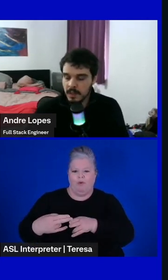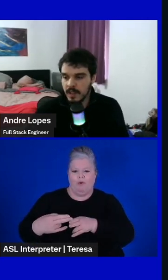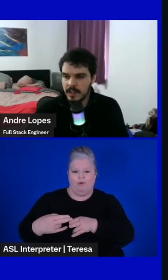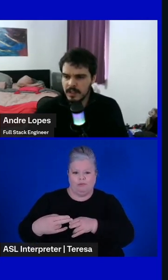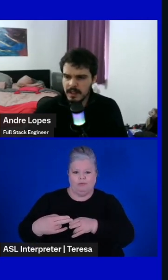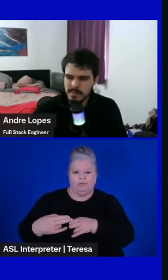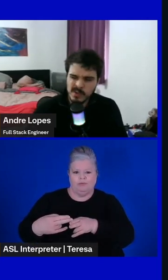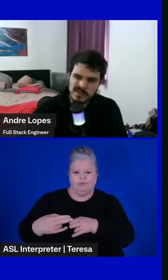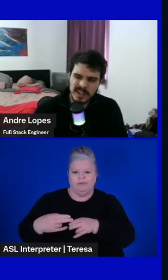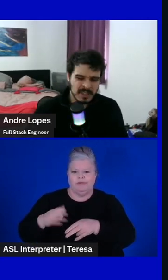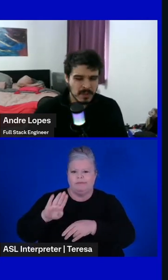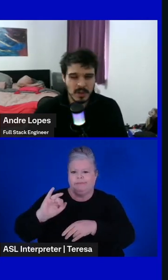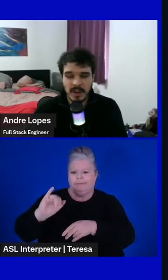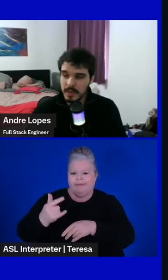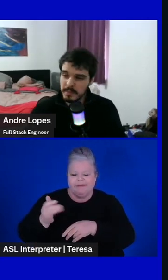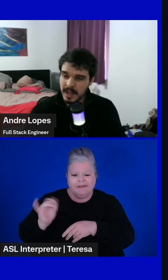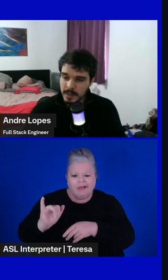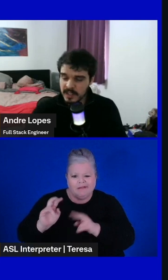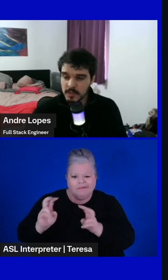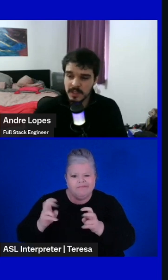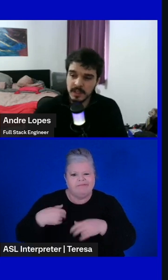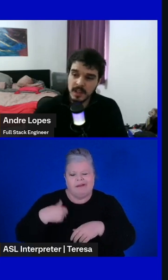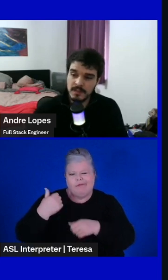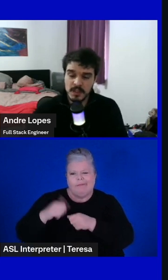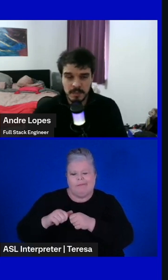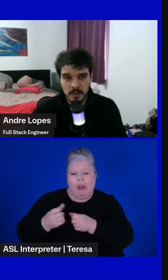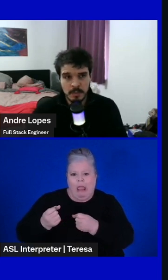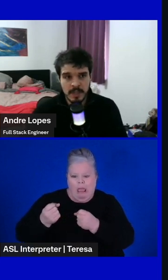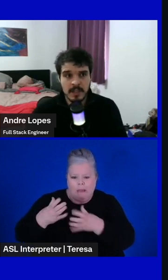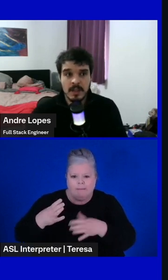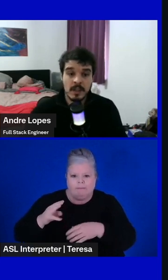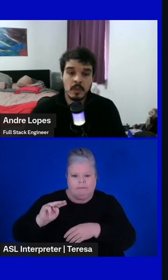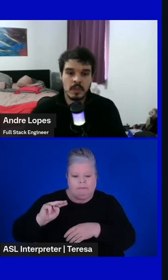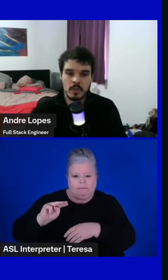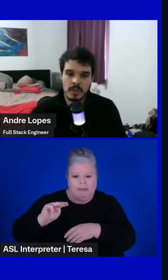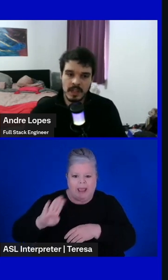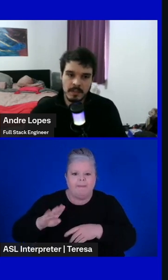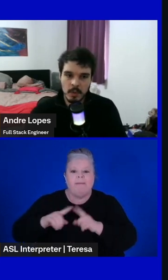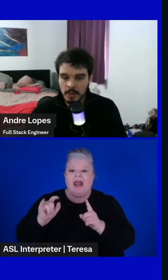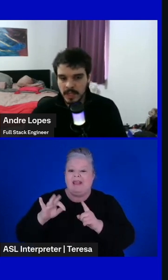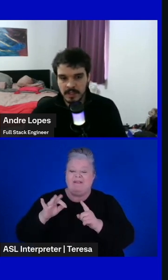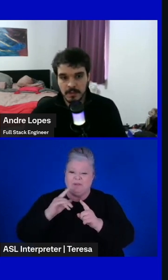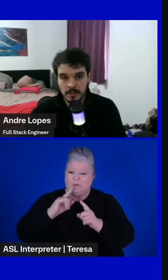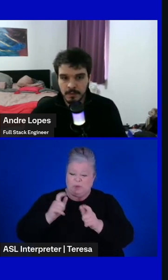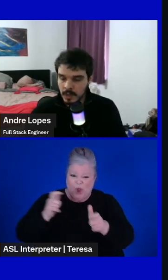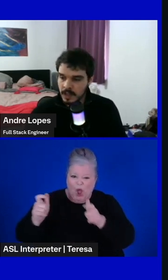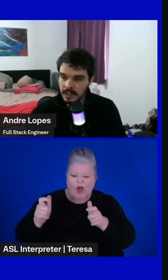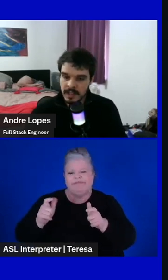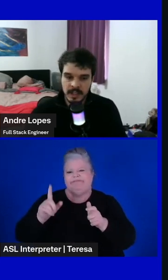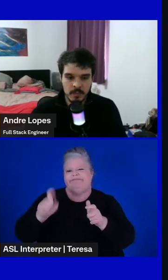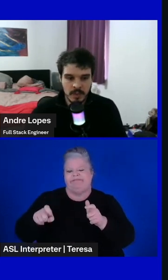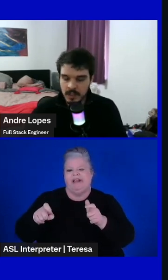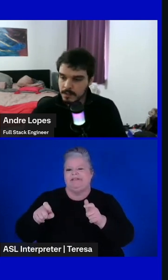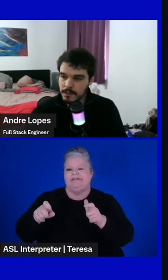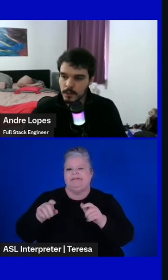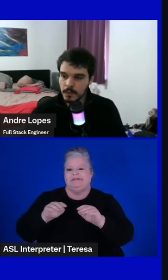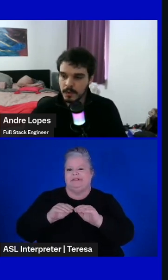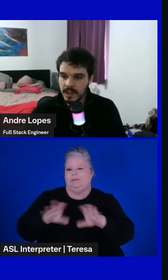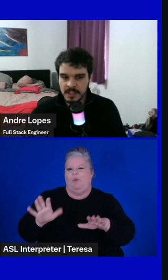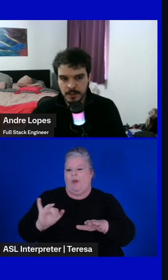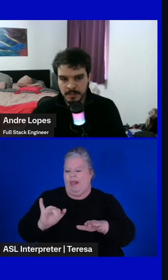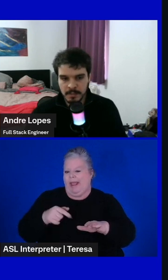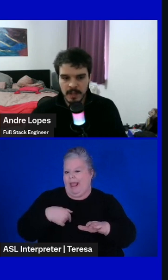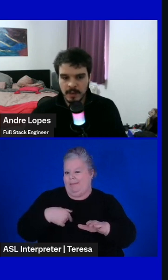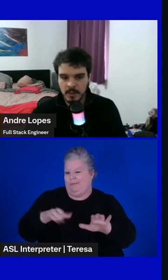big, like above, I don't recall how many megabytes, but if it's too big, you need to do the deployment like I'm doing here